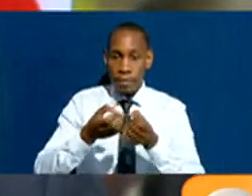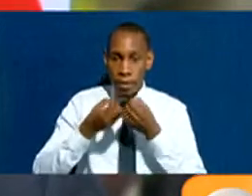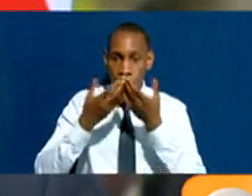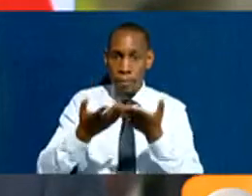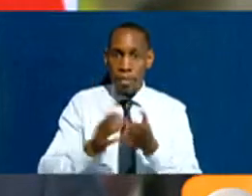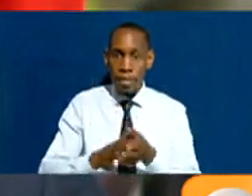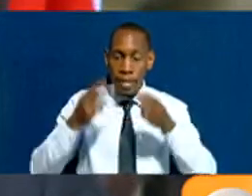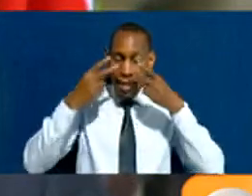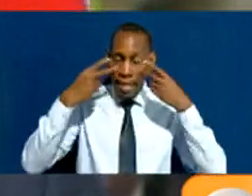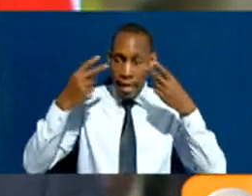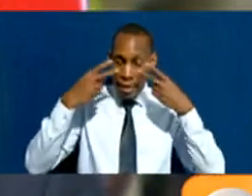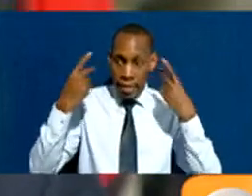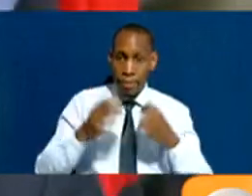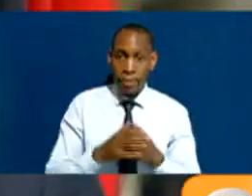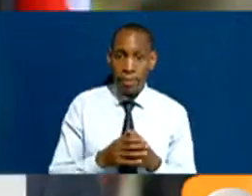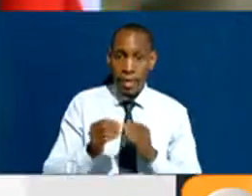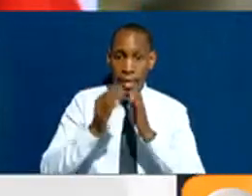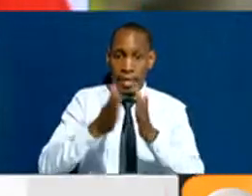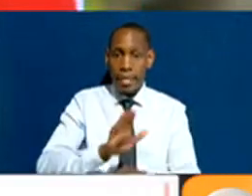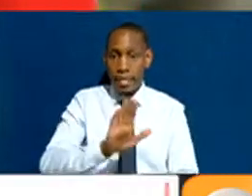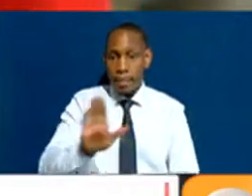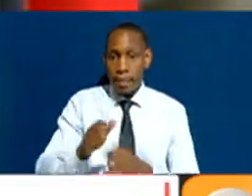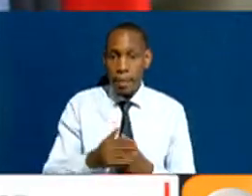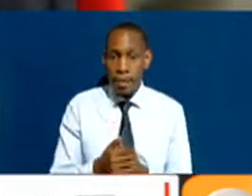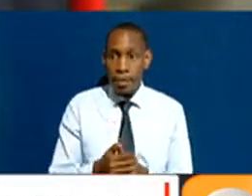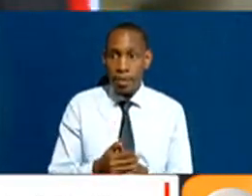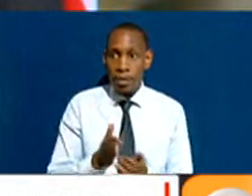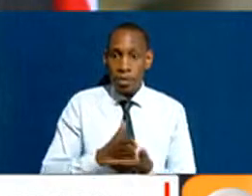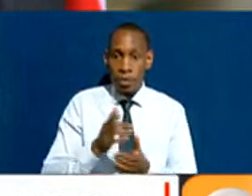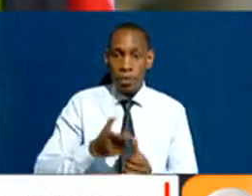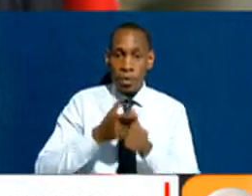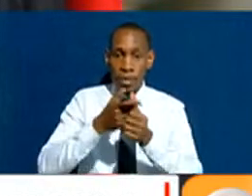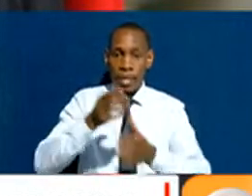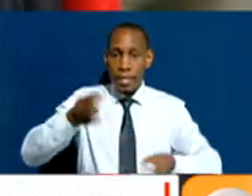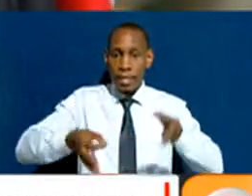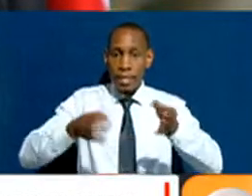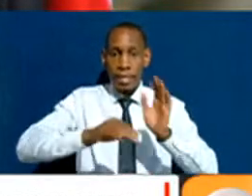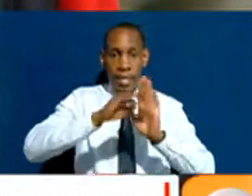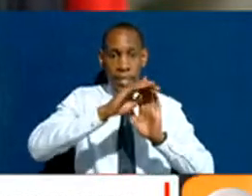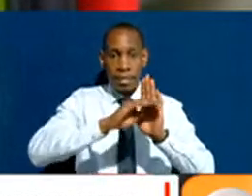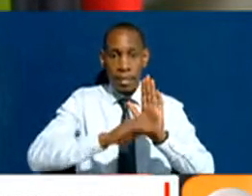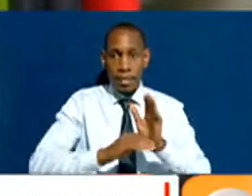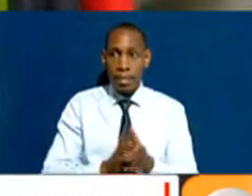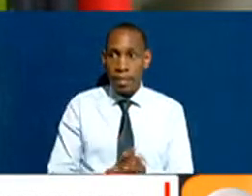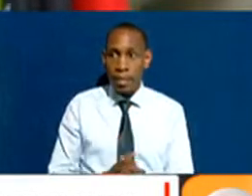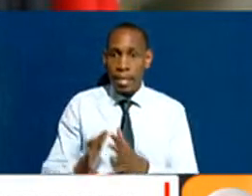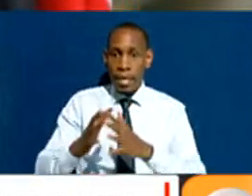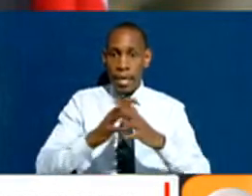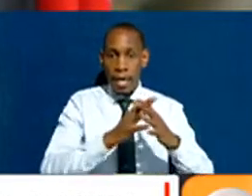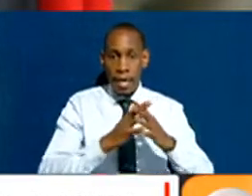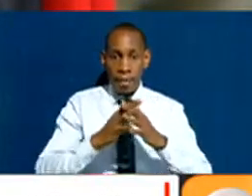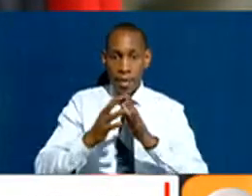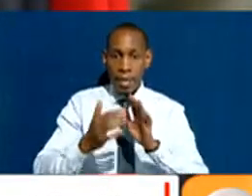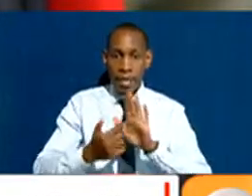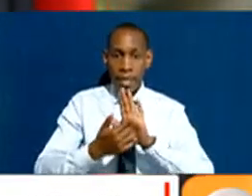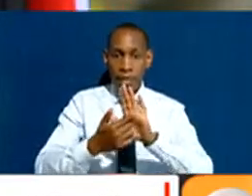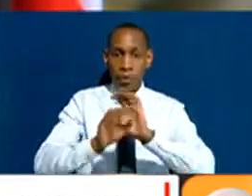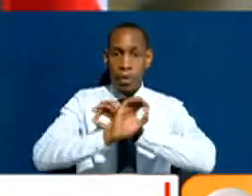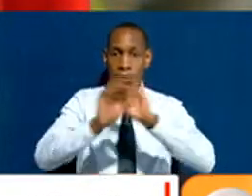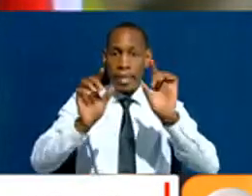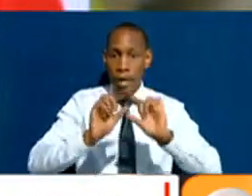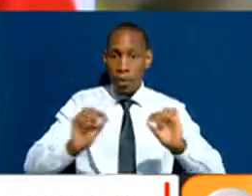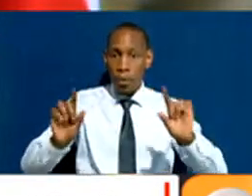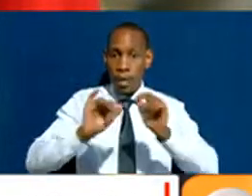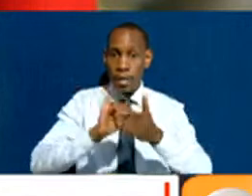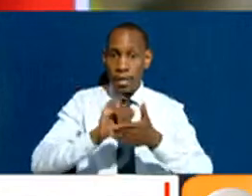on Al-Shabaab and its leaders through the Rewards for Justice program, the United States is sending a clear message